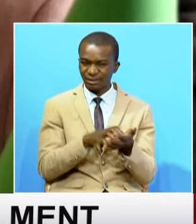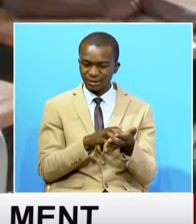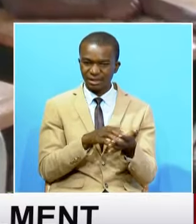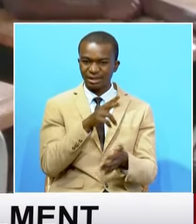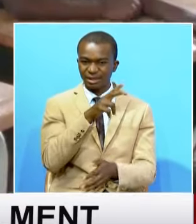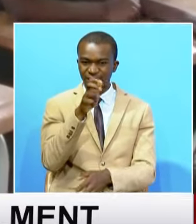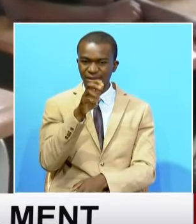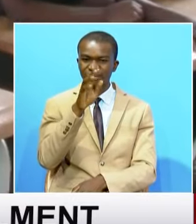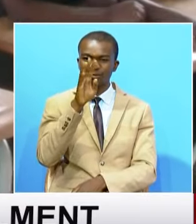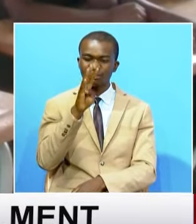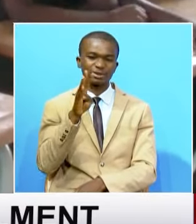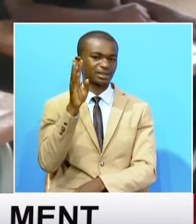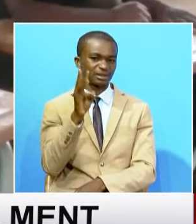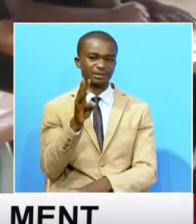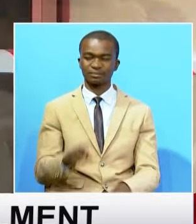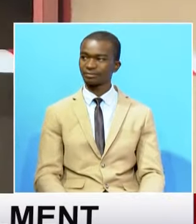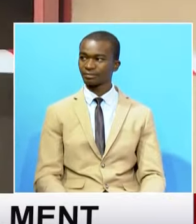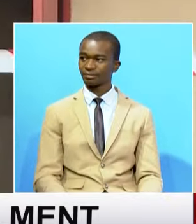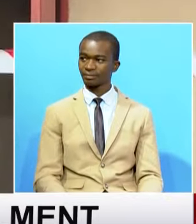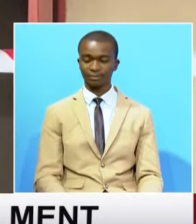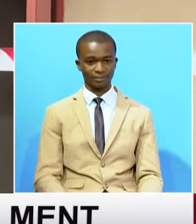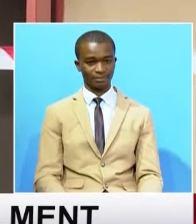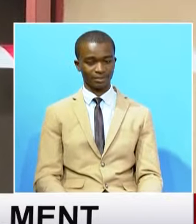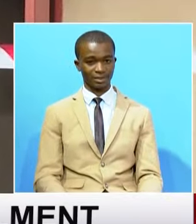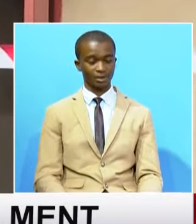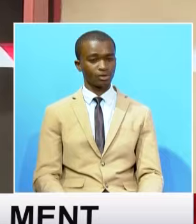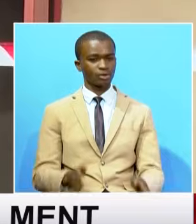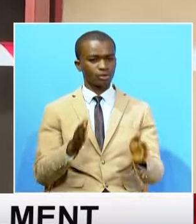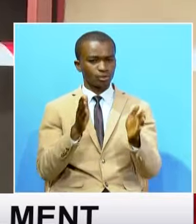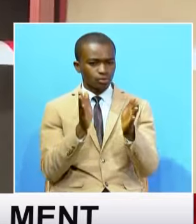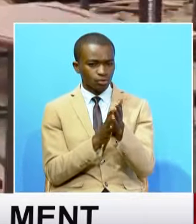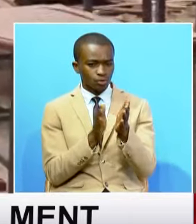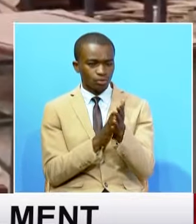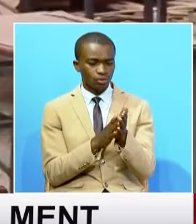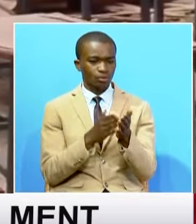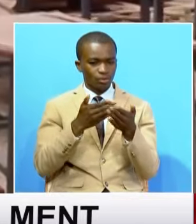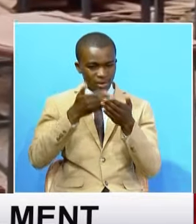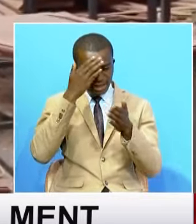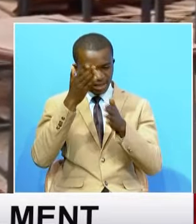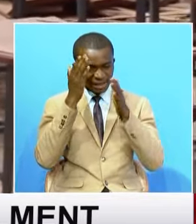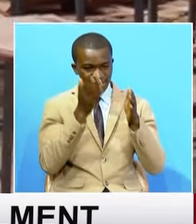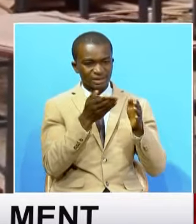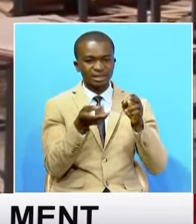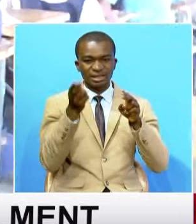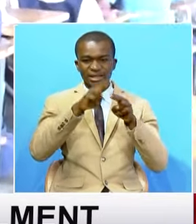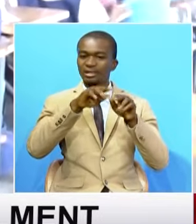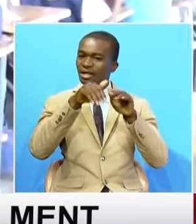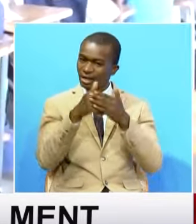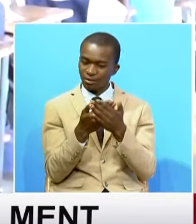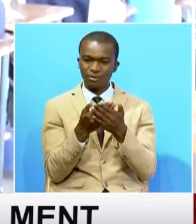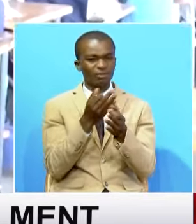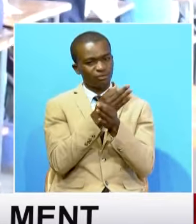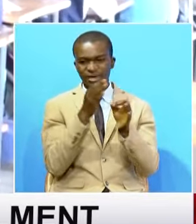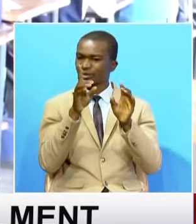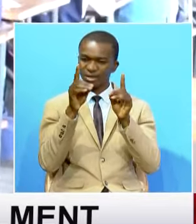769,346. This increase in enrollment is backed by massive school infrastructure development, provision of desks, including learning and